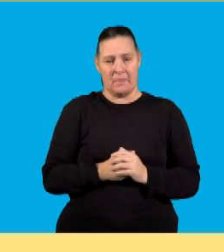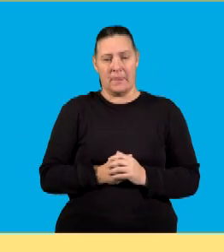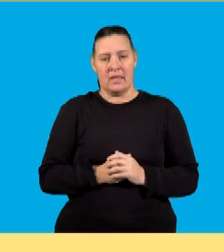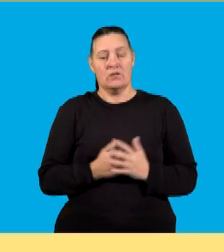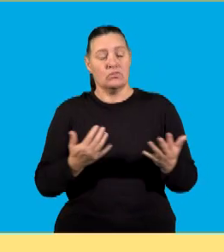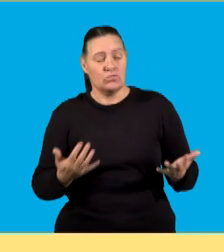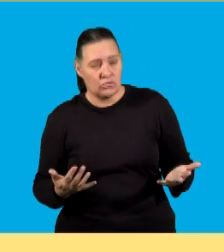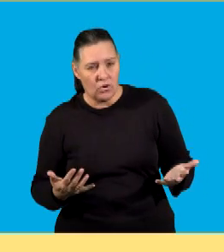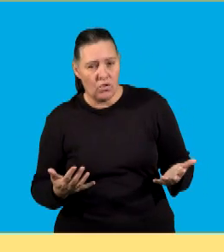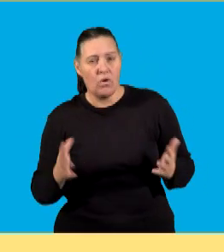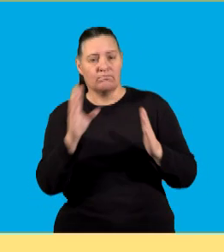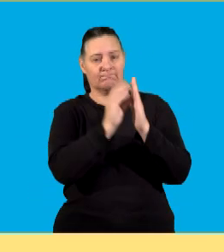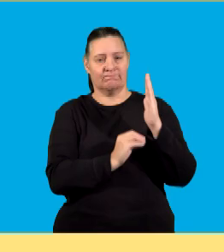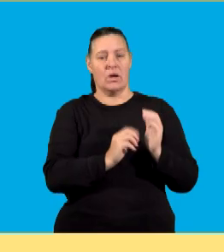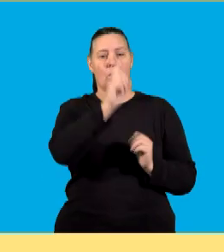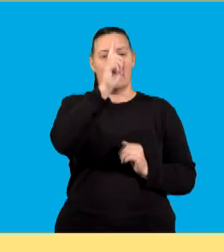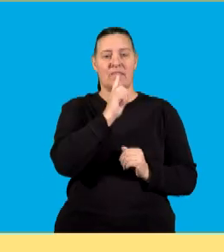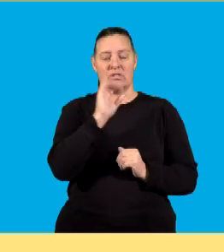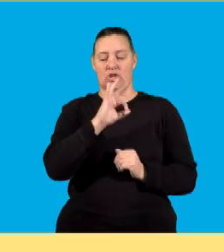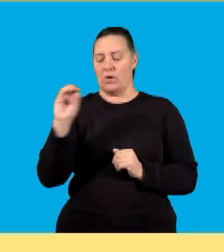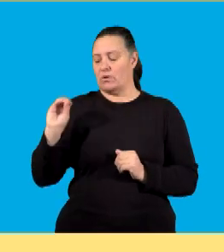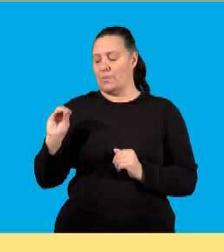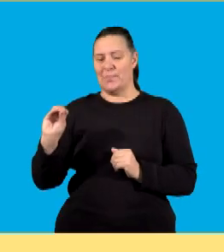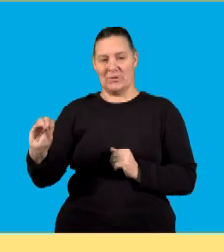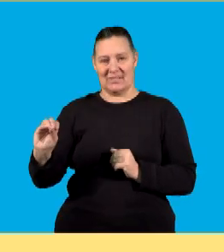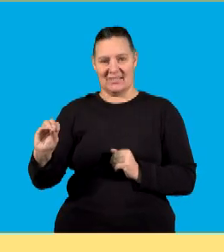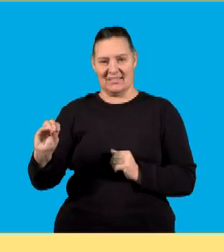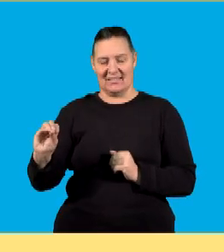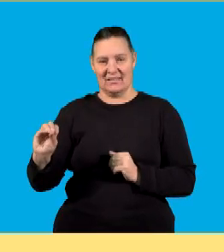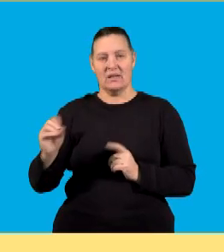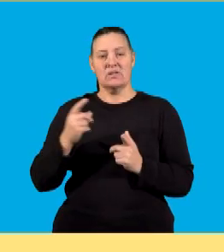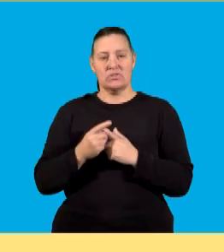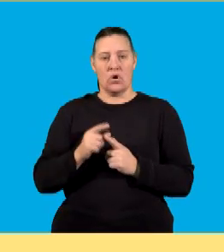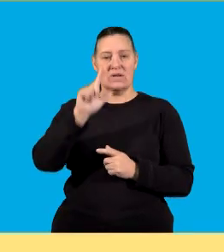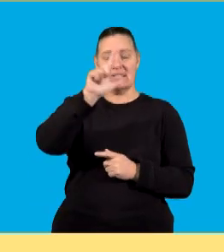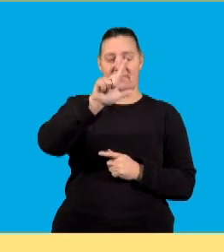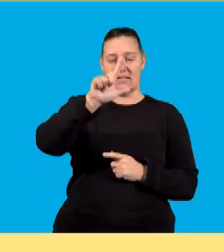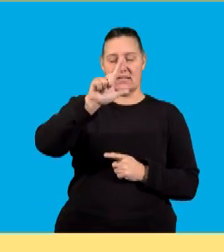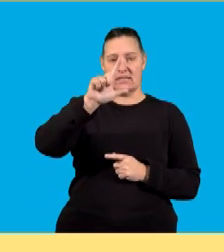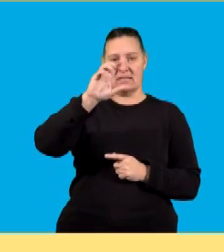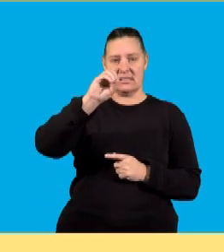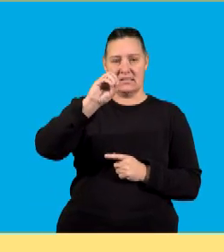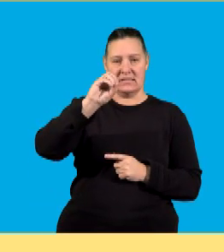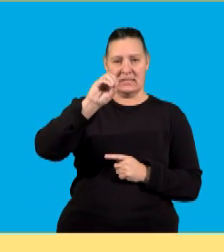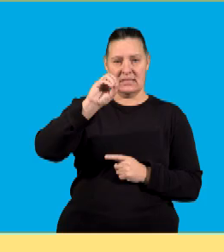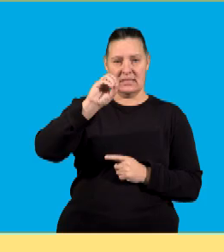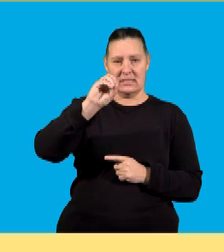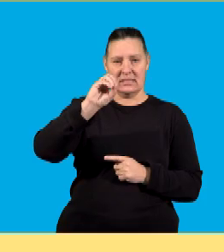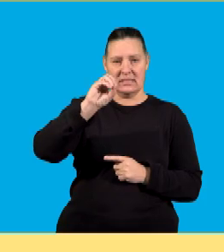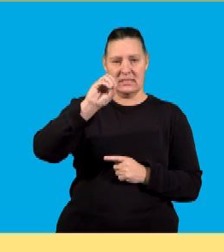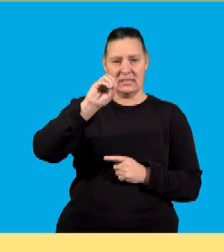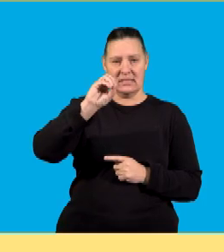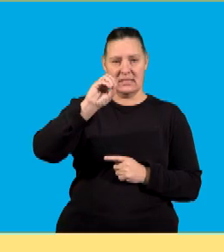income. So here we'll record the 1,300. So I'll then have my 70.3